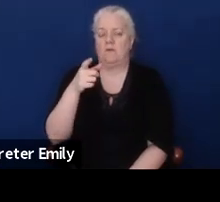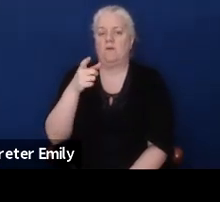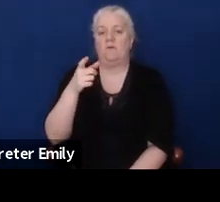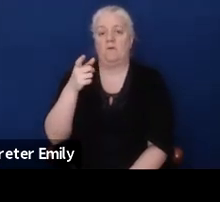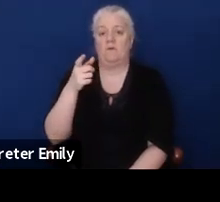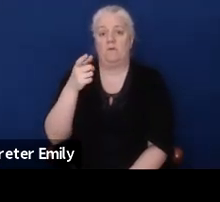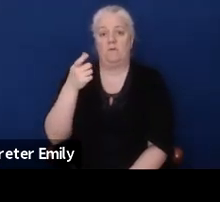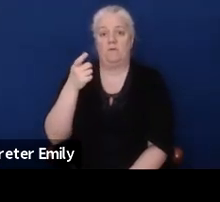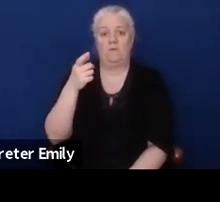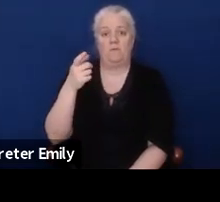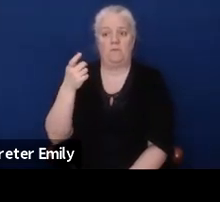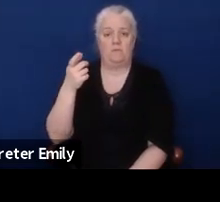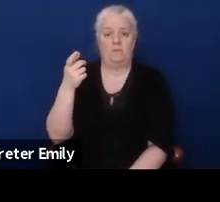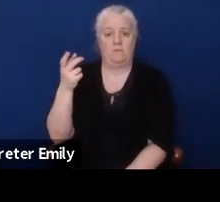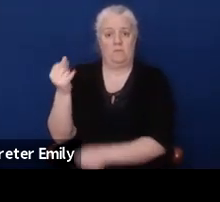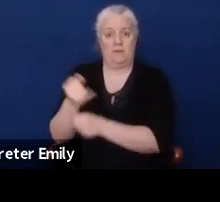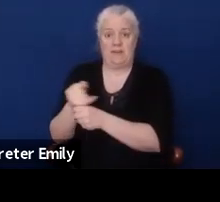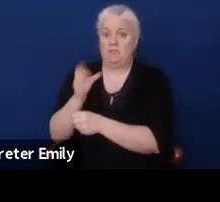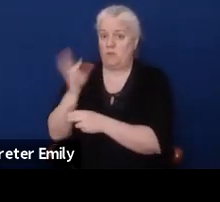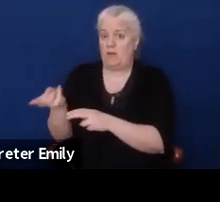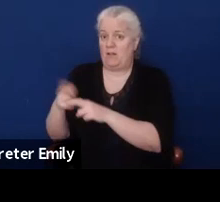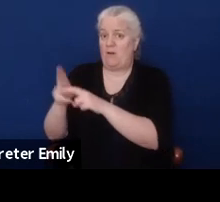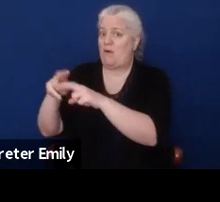be patient when you are investing.